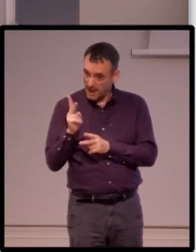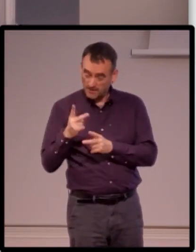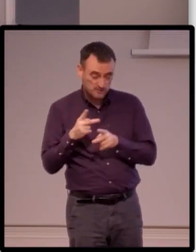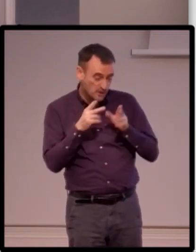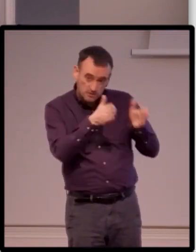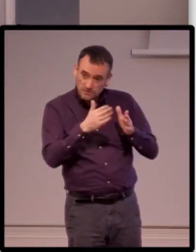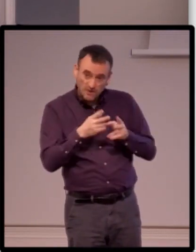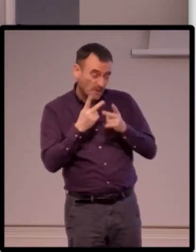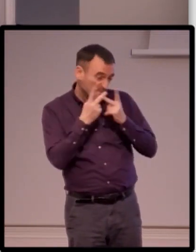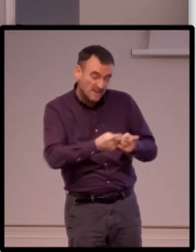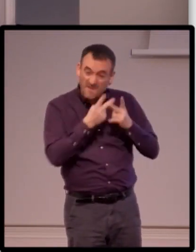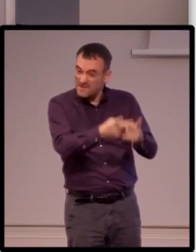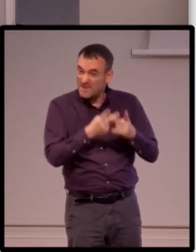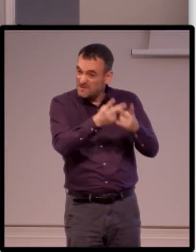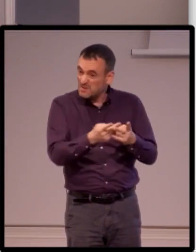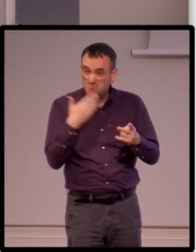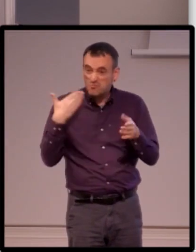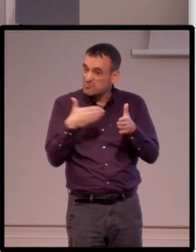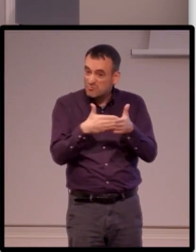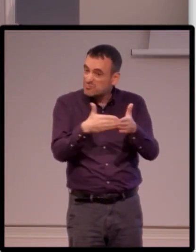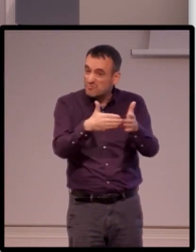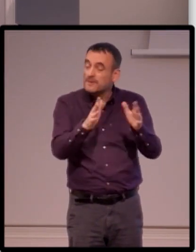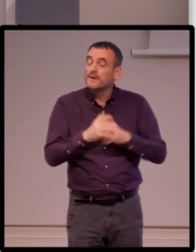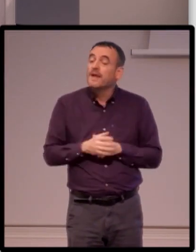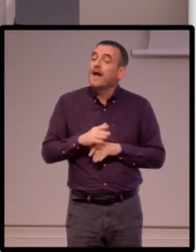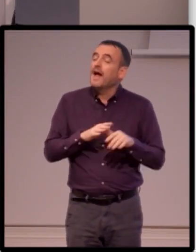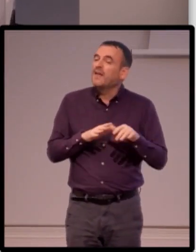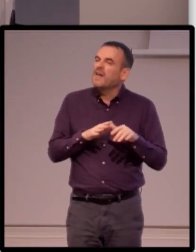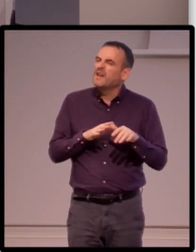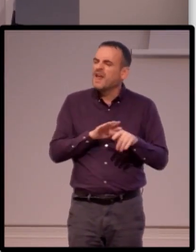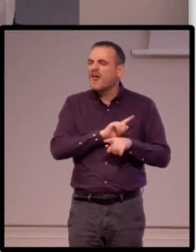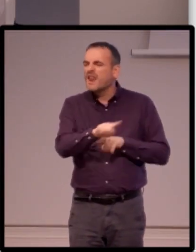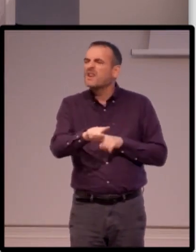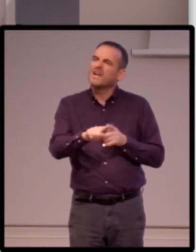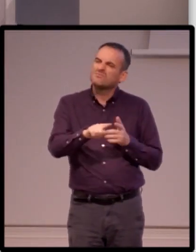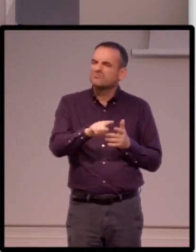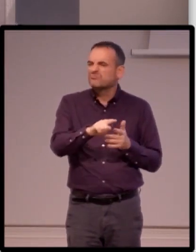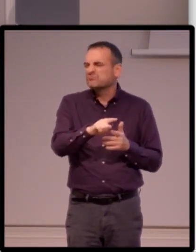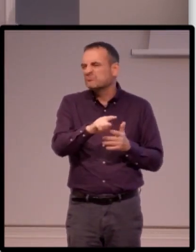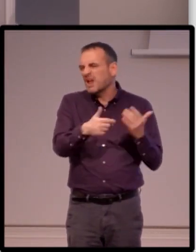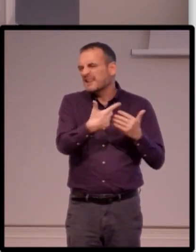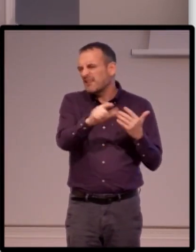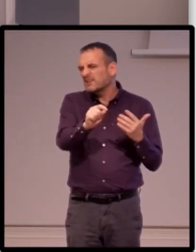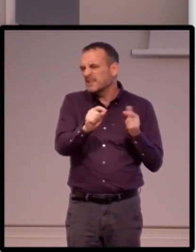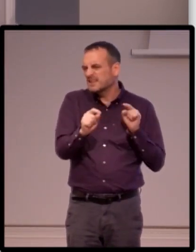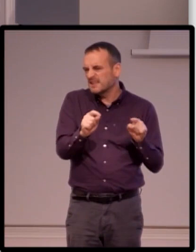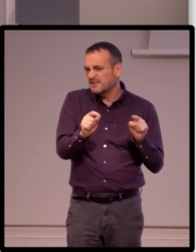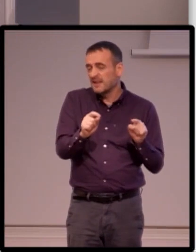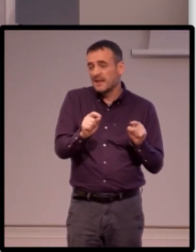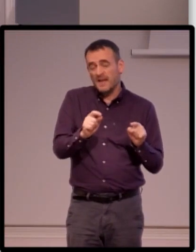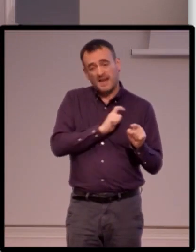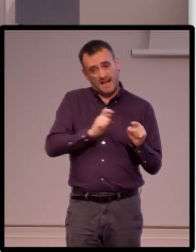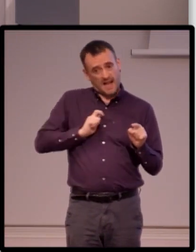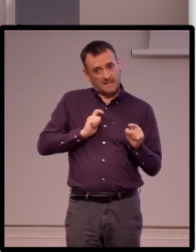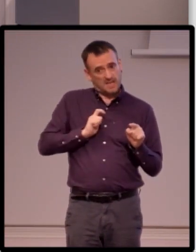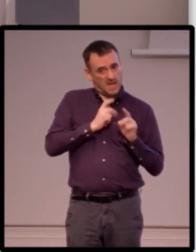while in hospital. And by the late 70s, from the interviews I've done, it seems that in cancer care, at least, nurses